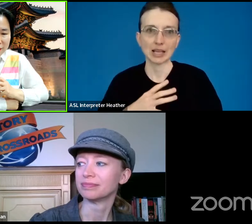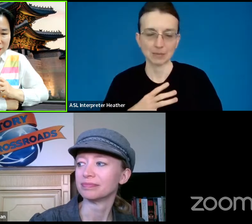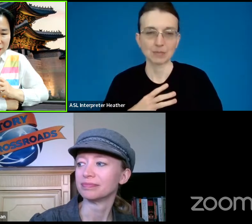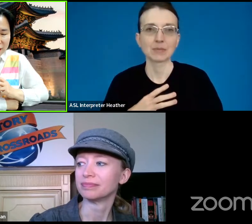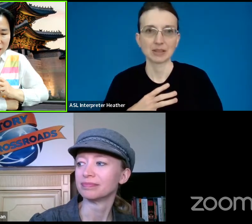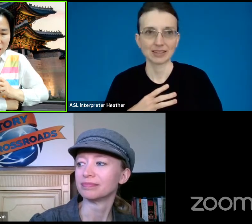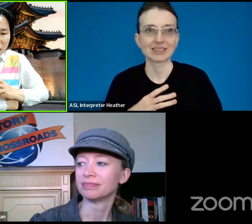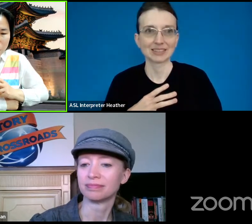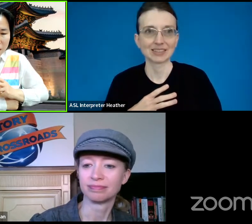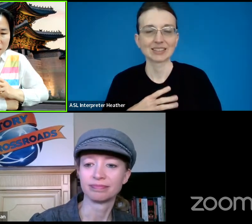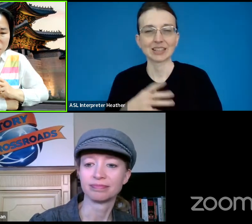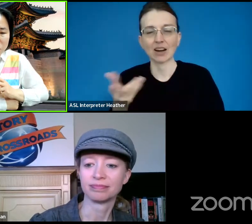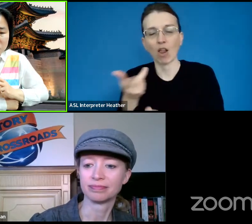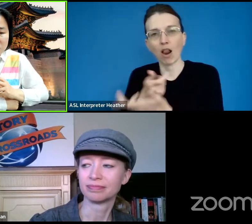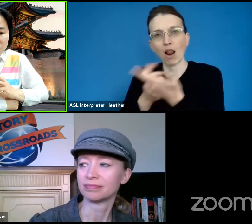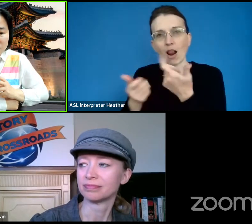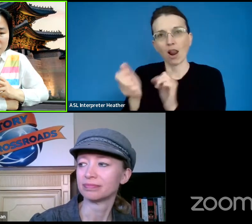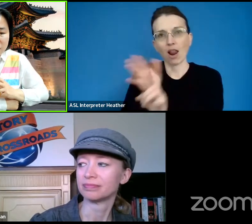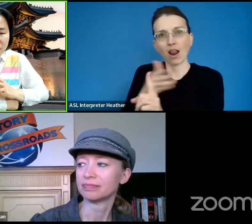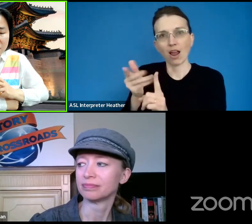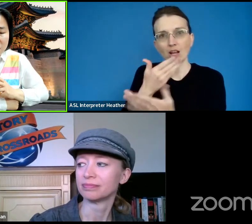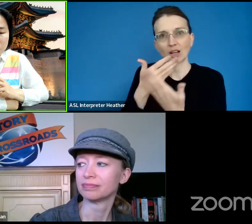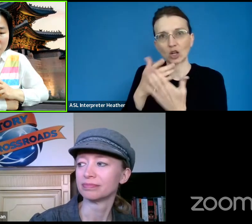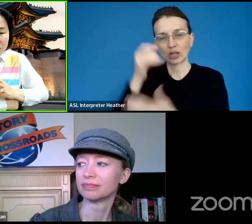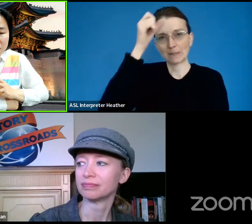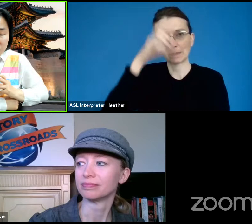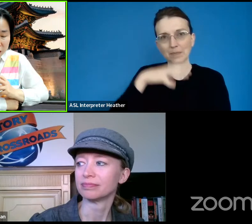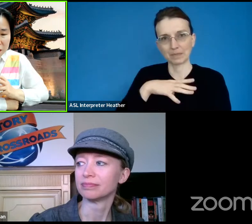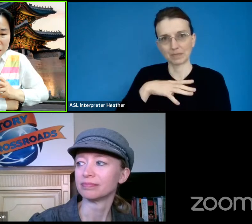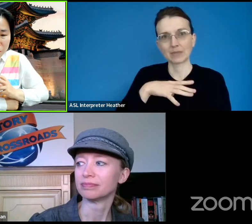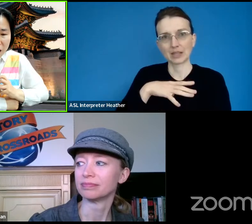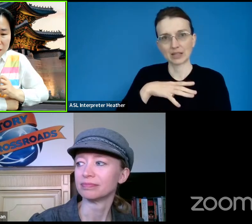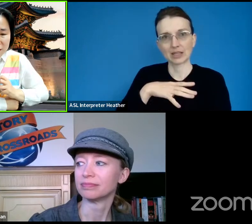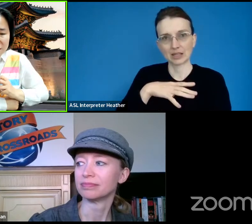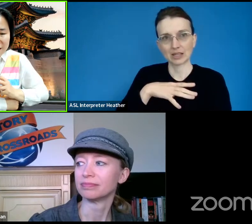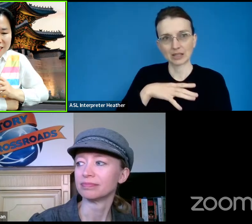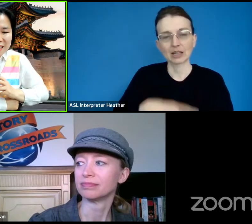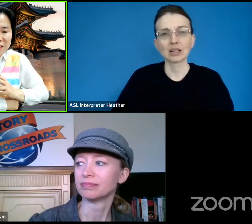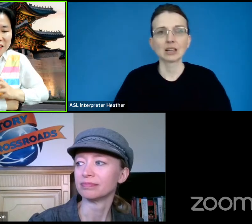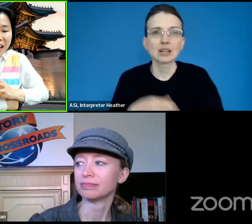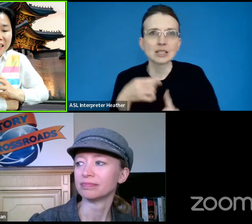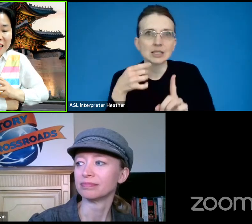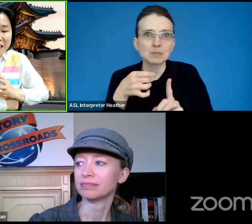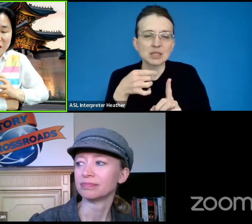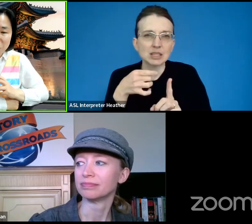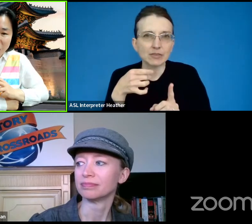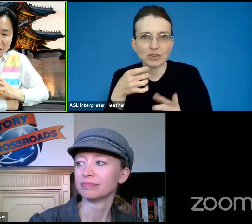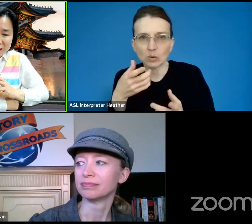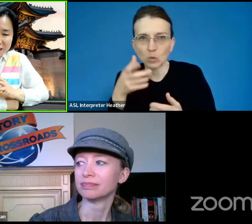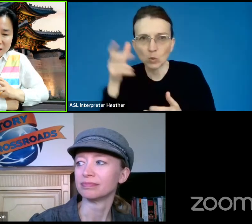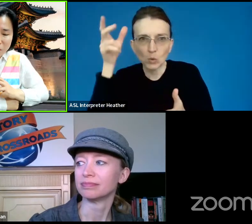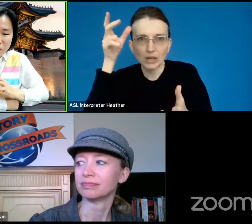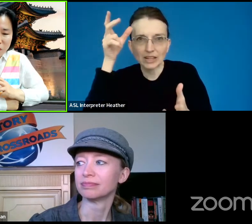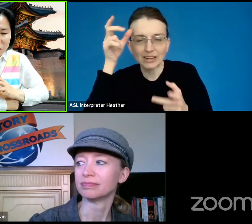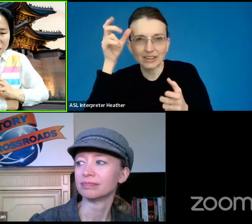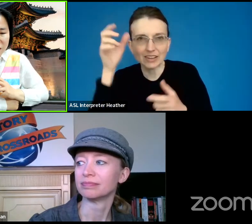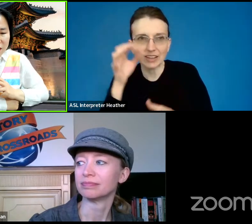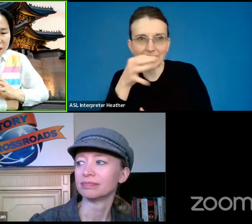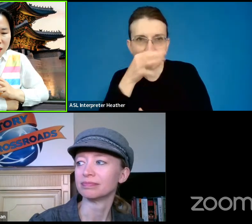men. A particularly deadly fox is a nine-tailed fox